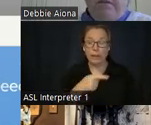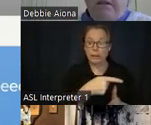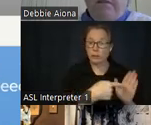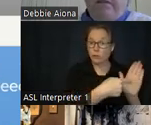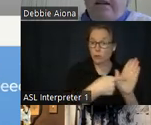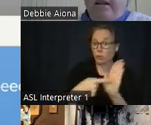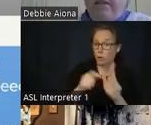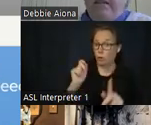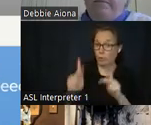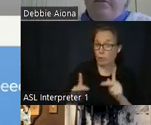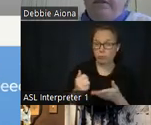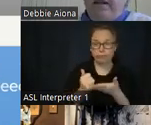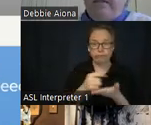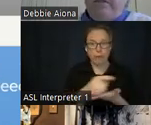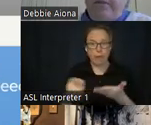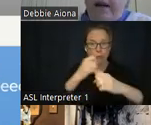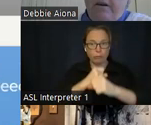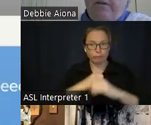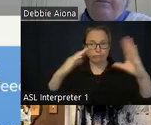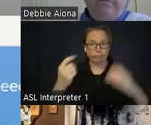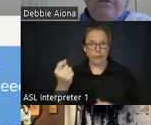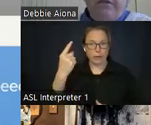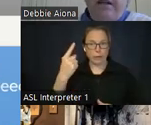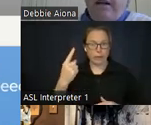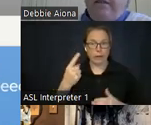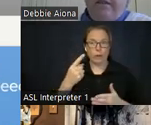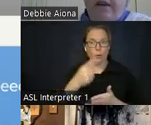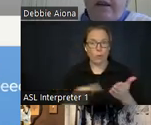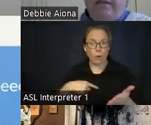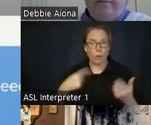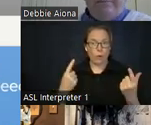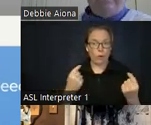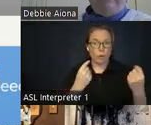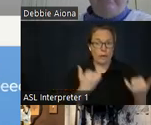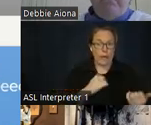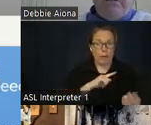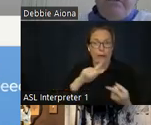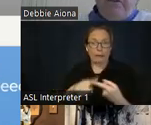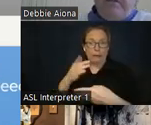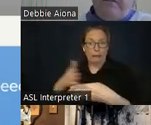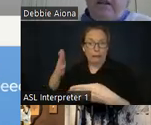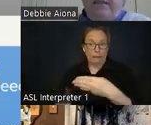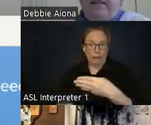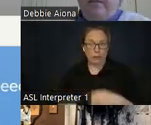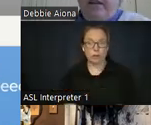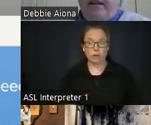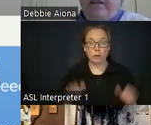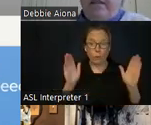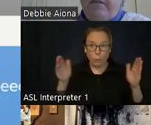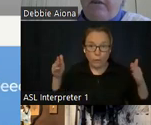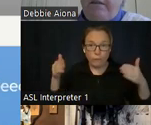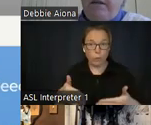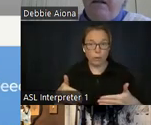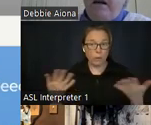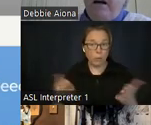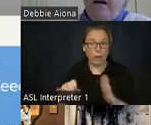be able to understand how the commission gets from now through the end of the phase, which focuses on identifying areas